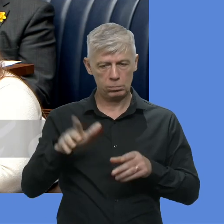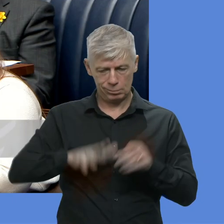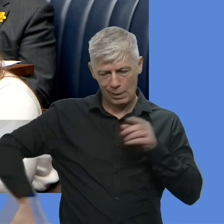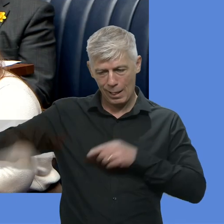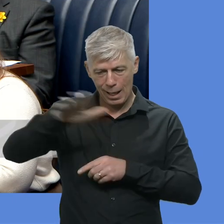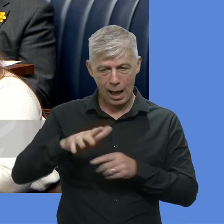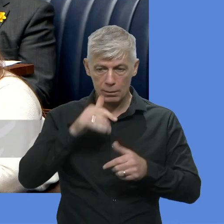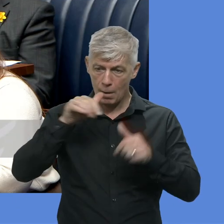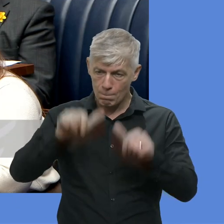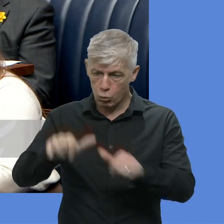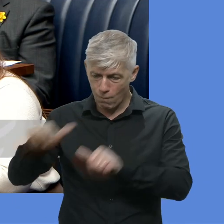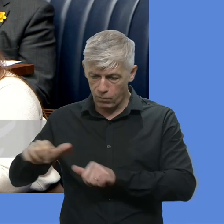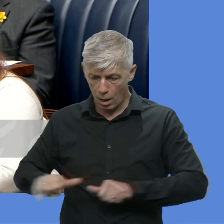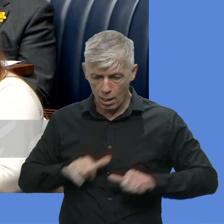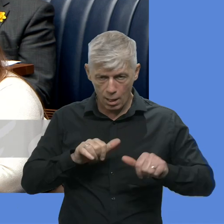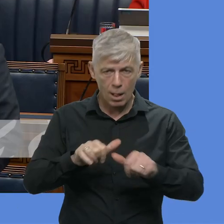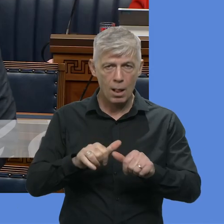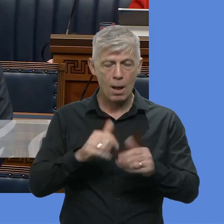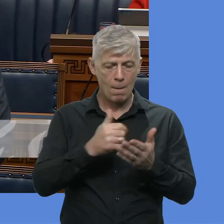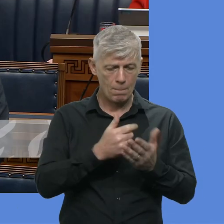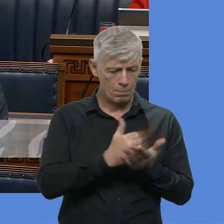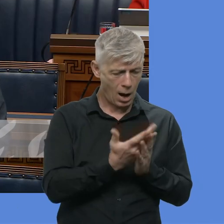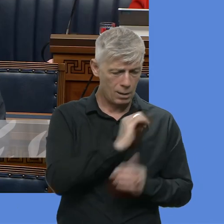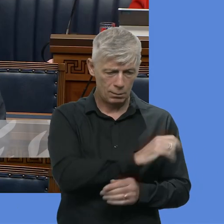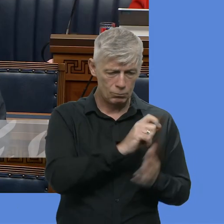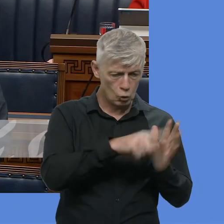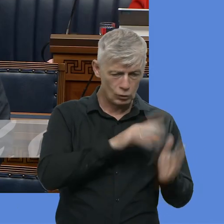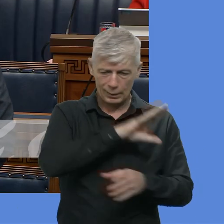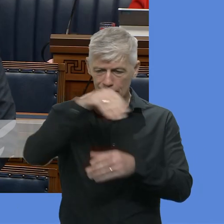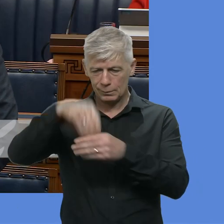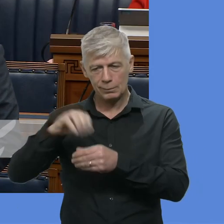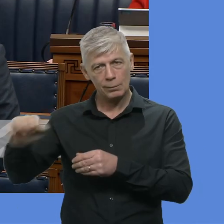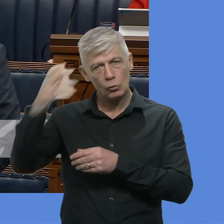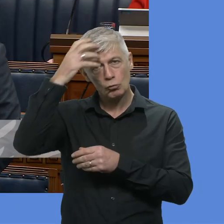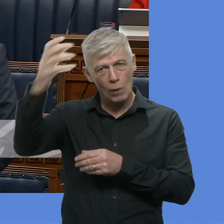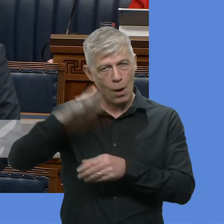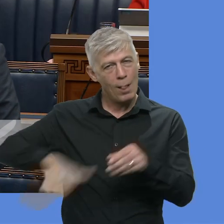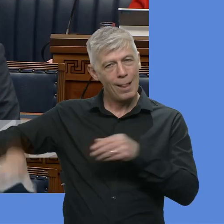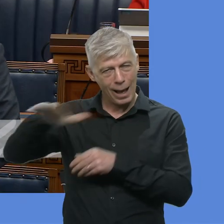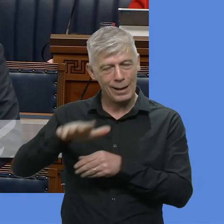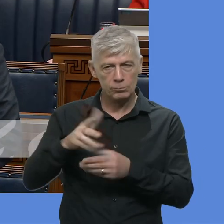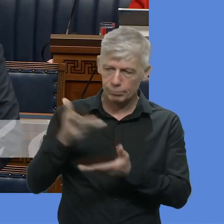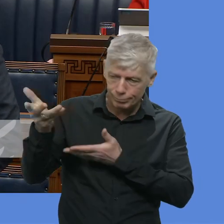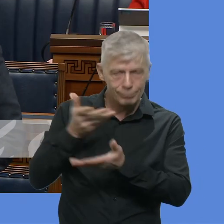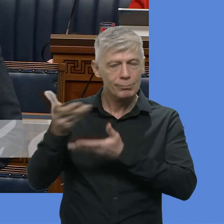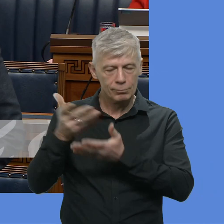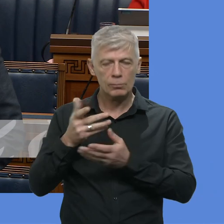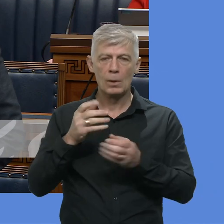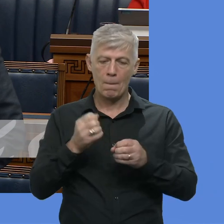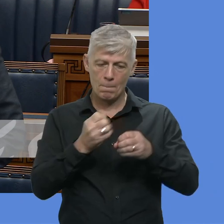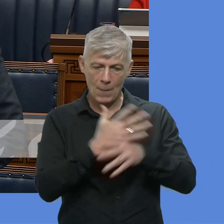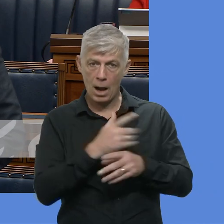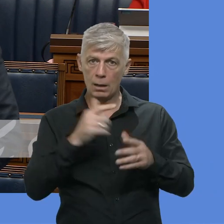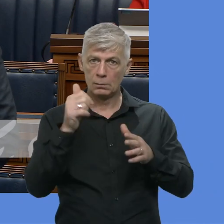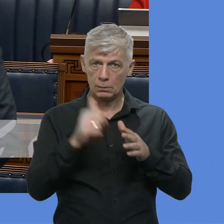necessary approvals for elements of the project located on Crown Estate land. Bangor Marine has started clearing trees and